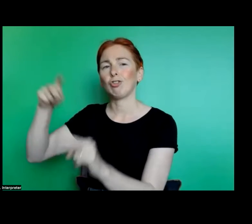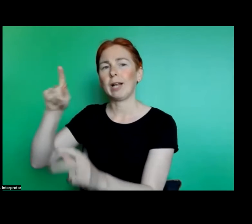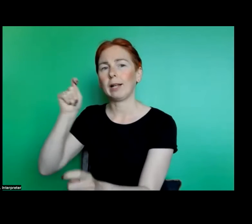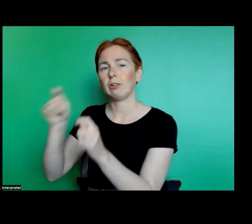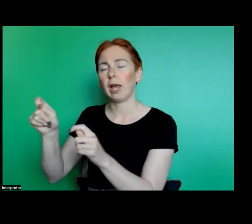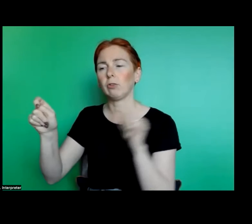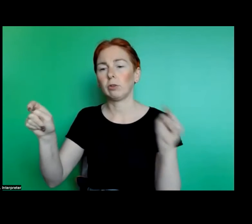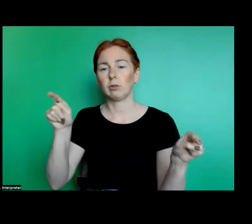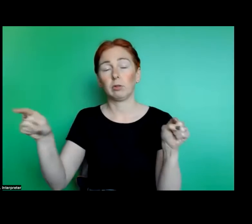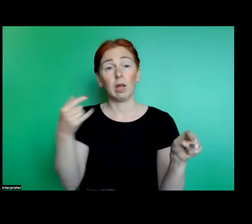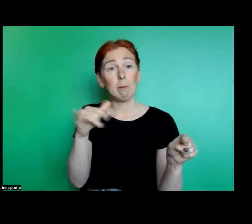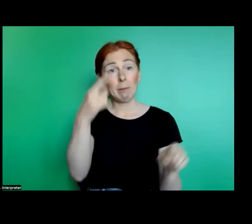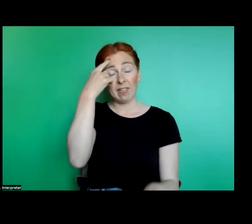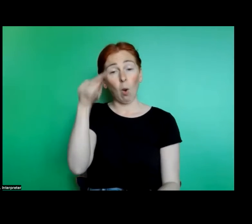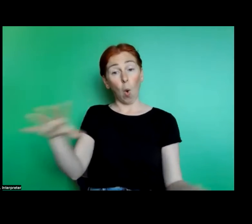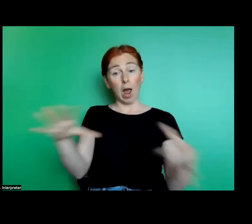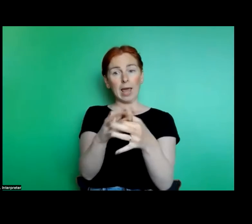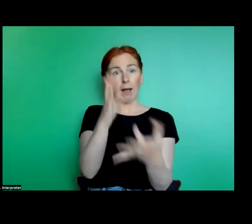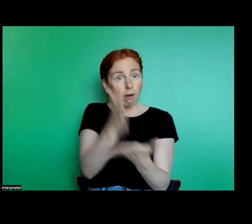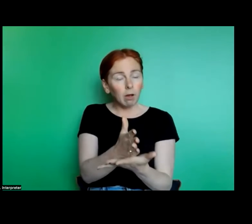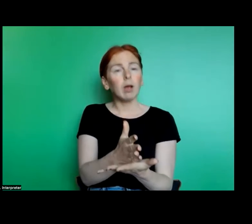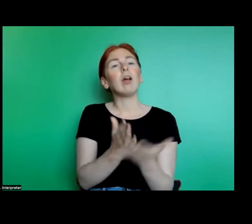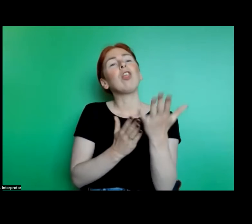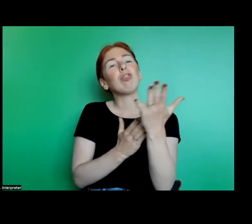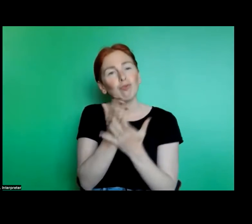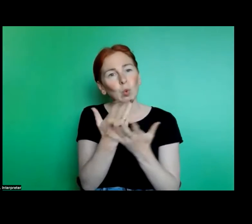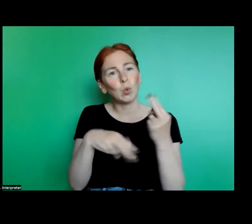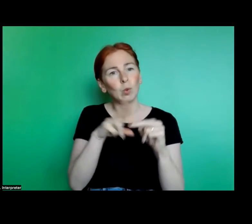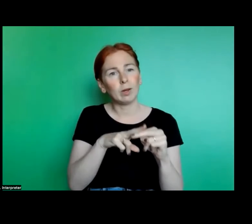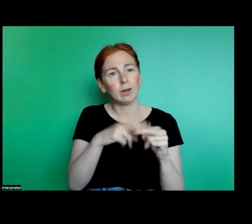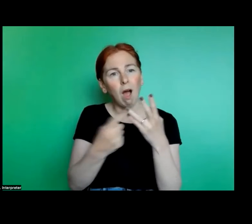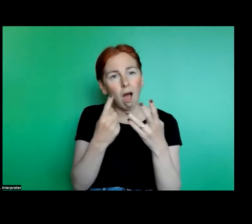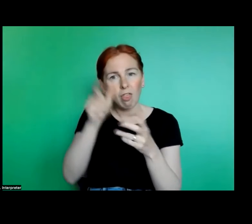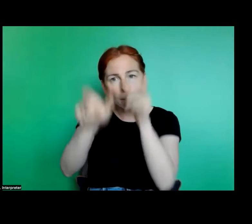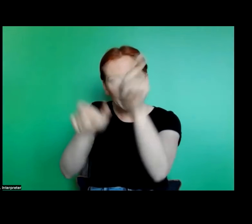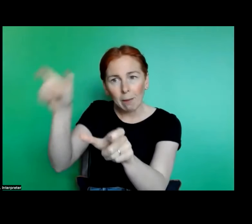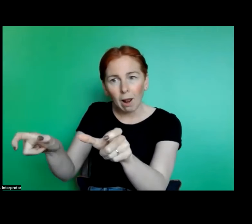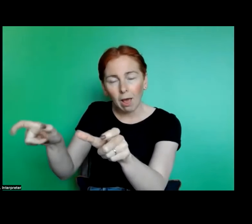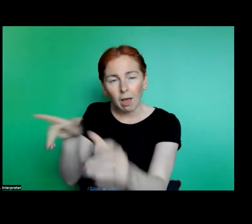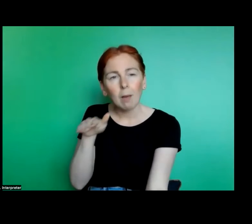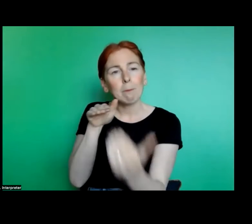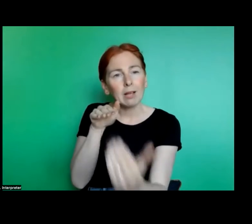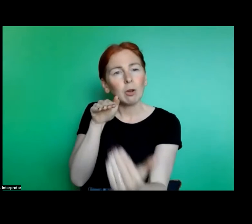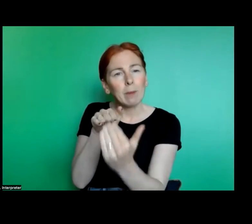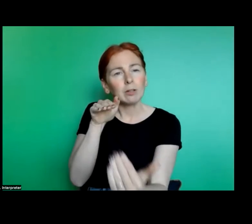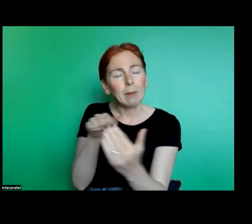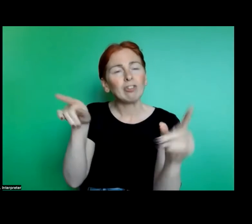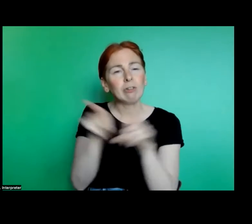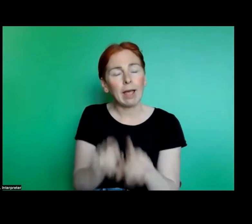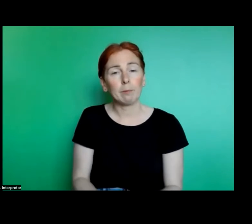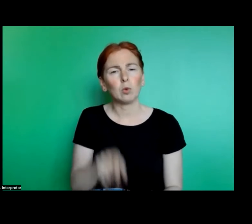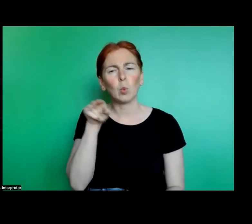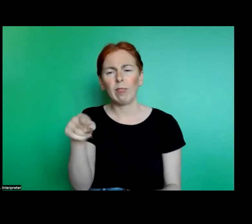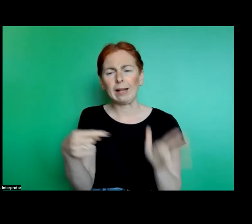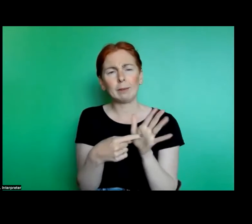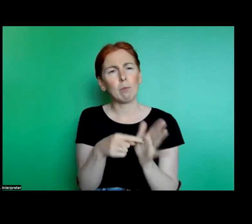causing your disease. And that's important when you're working out whether this is something that you could pass to your children or not, or in